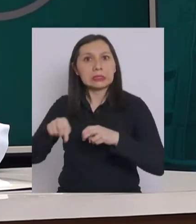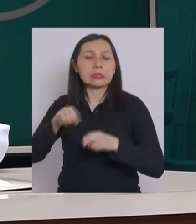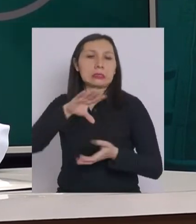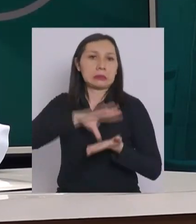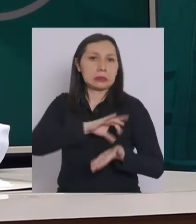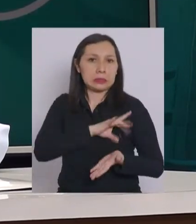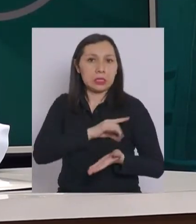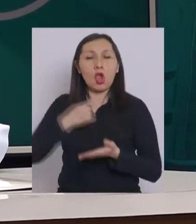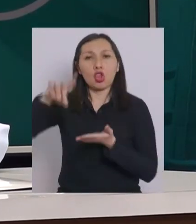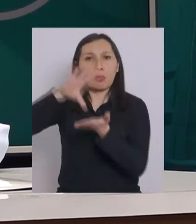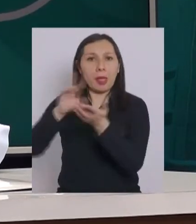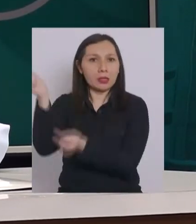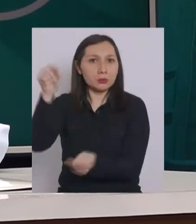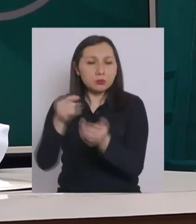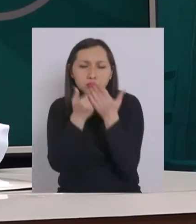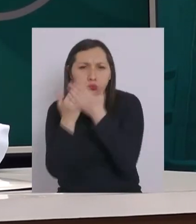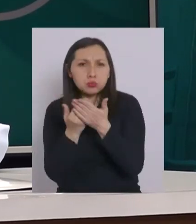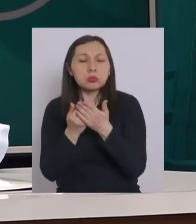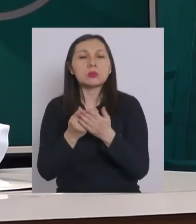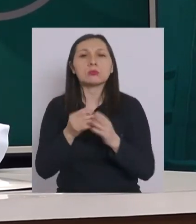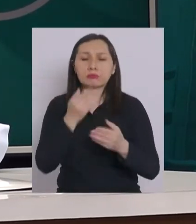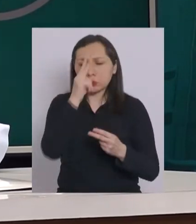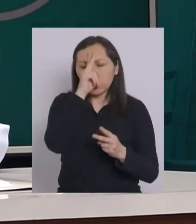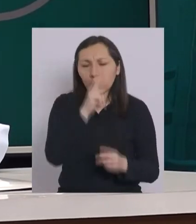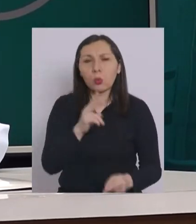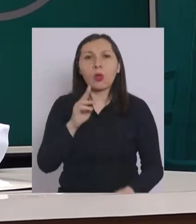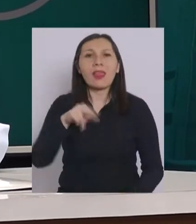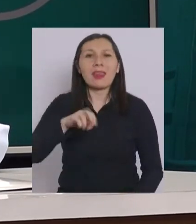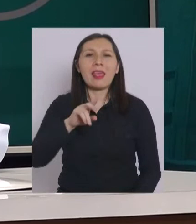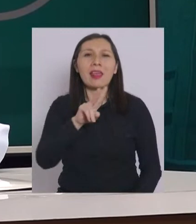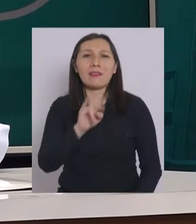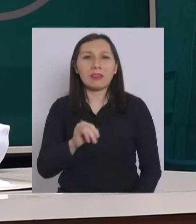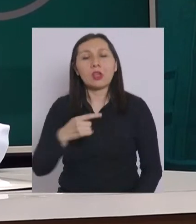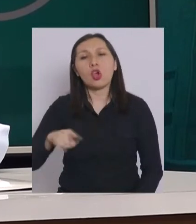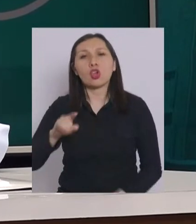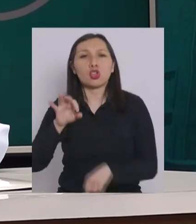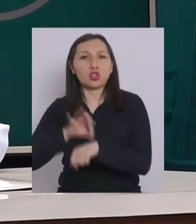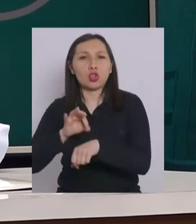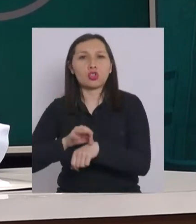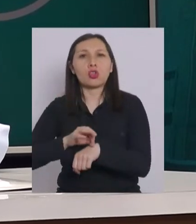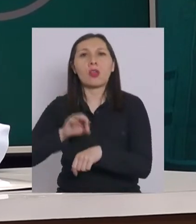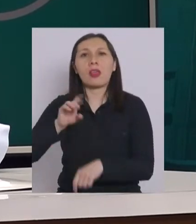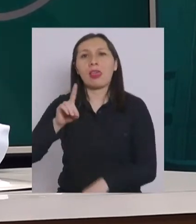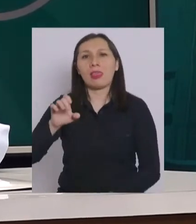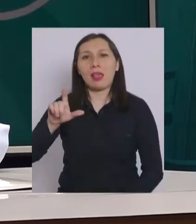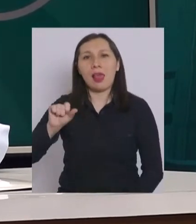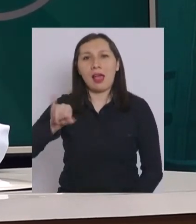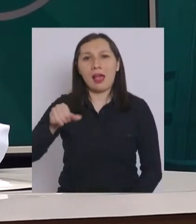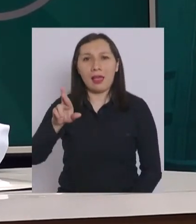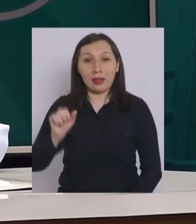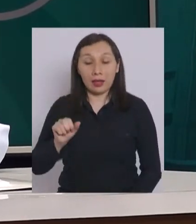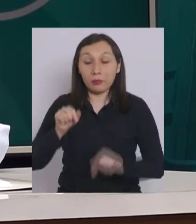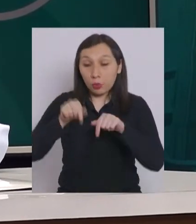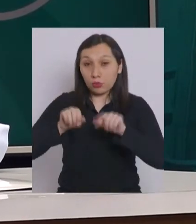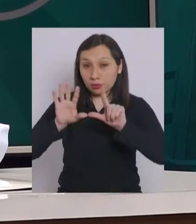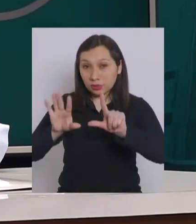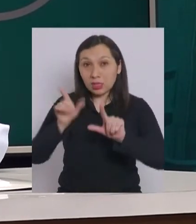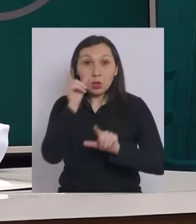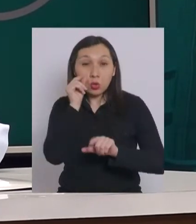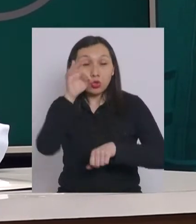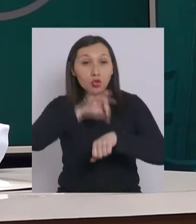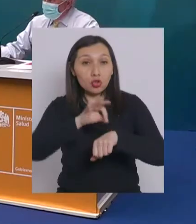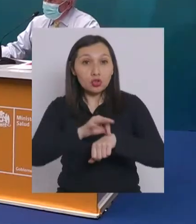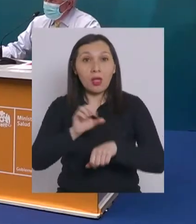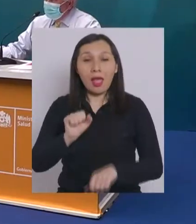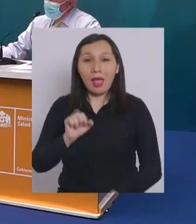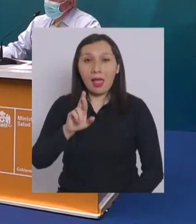in our patients, in our fellow citizens, and we had the participation of international and national